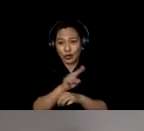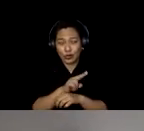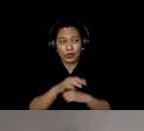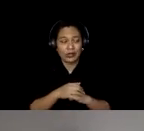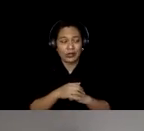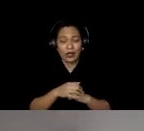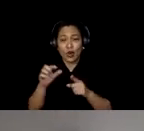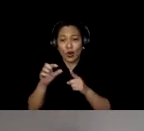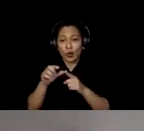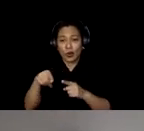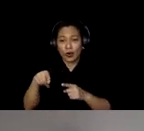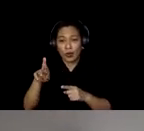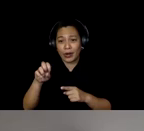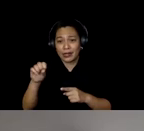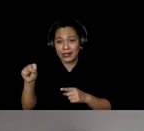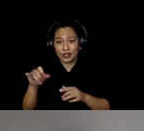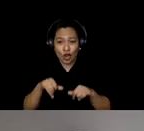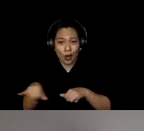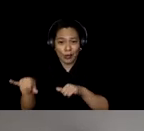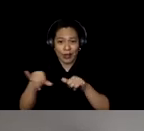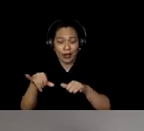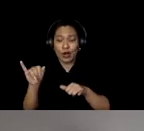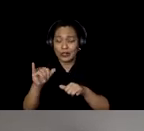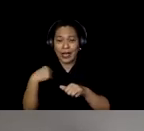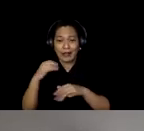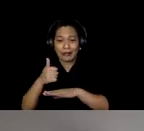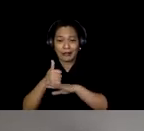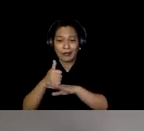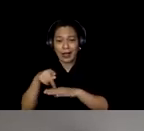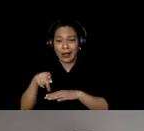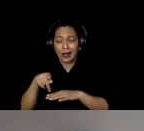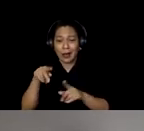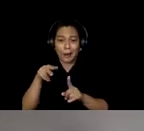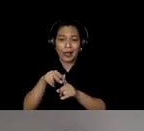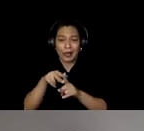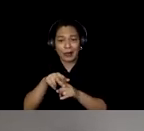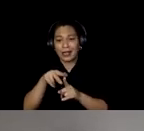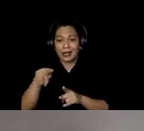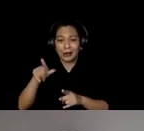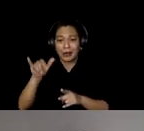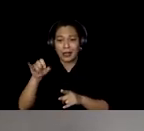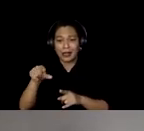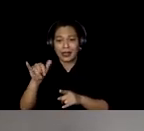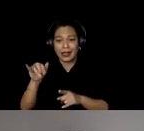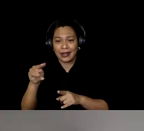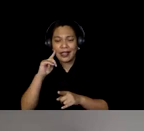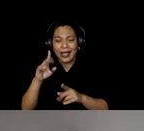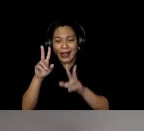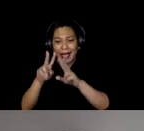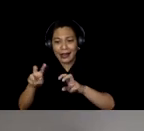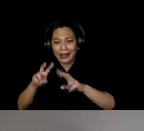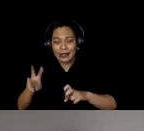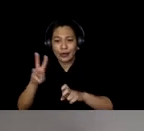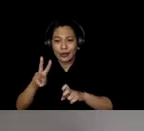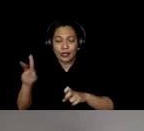WordPress is a very common one, and they have a plugin that you can use that is very popular that analyzes your website for SEO and helps